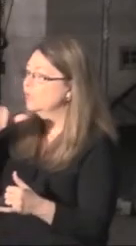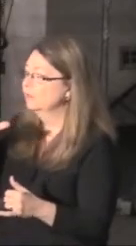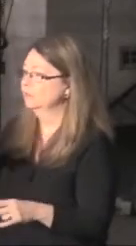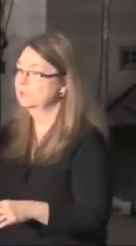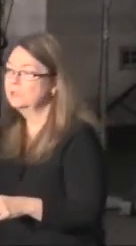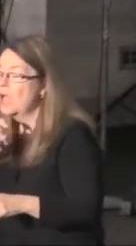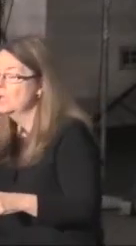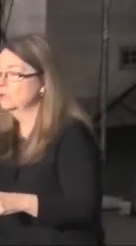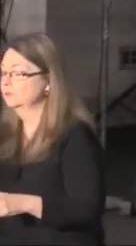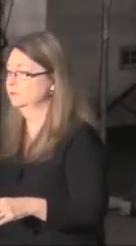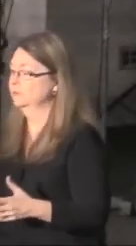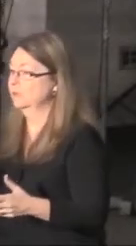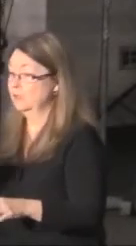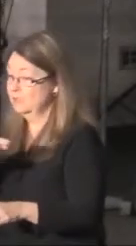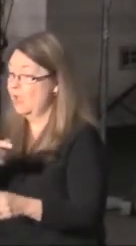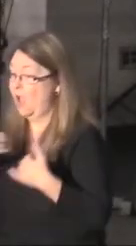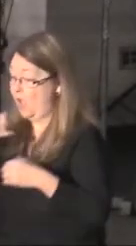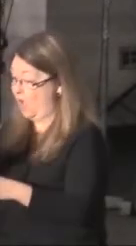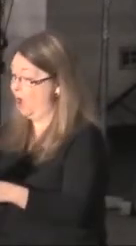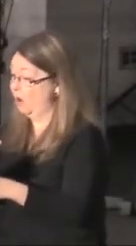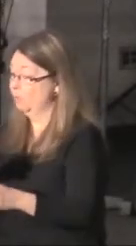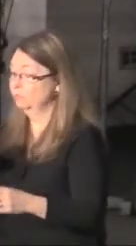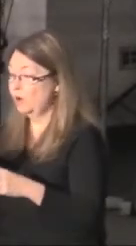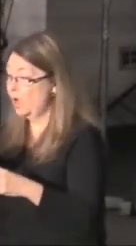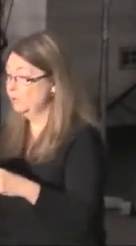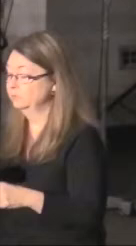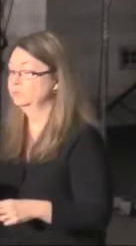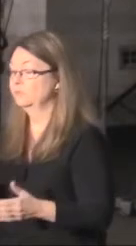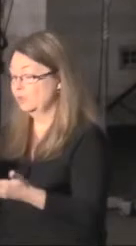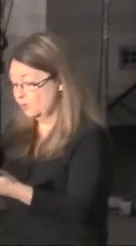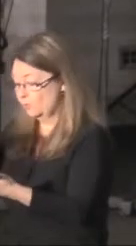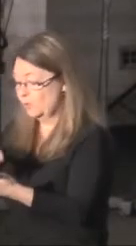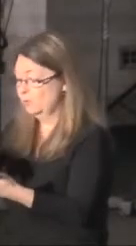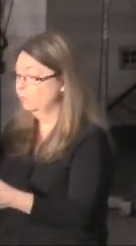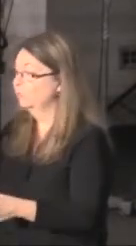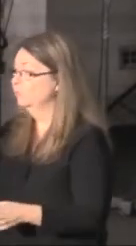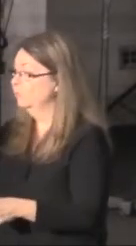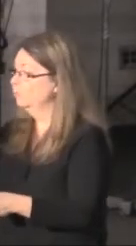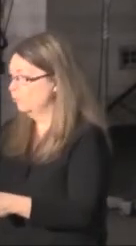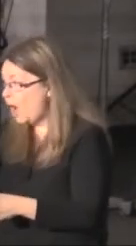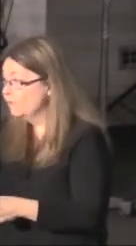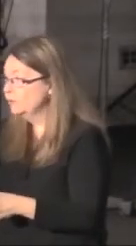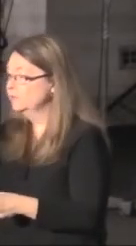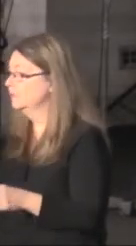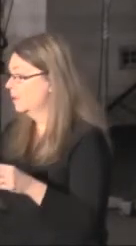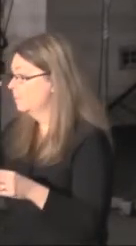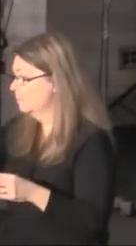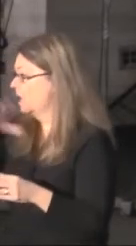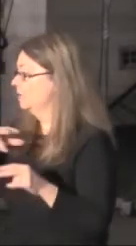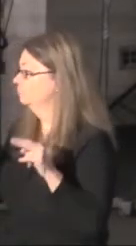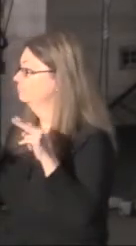man, he had an alcohol problem. It's just the way that it was. And so he opens up the book of Proverbs and he reads him something, and the guy looks across